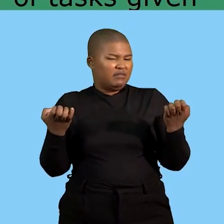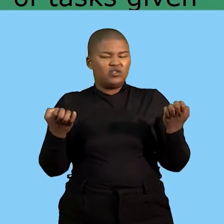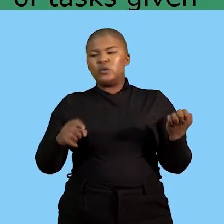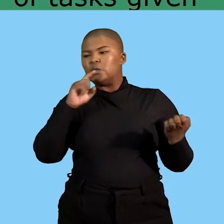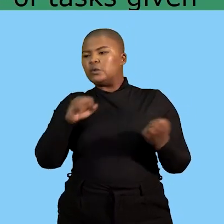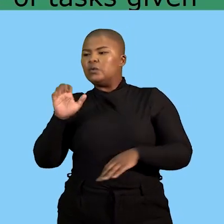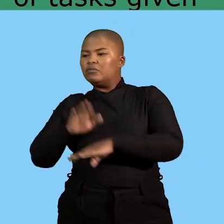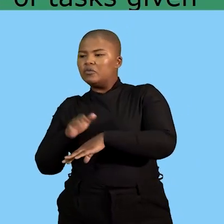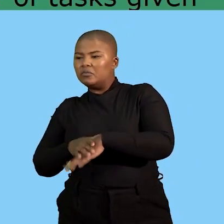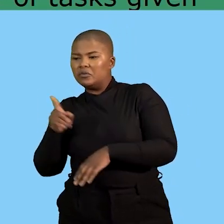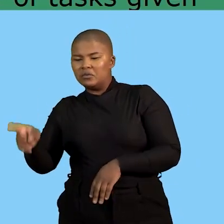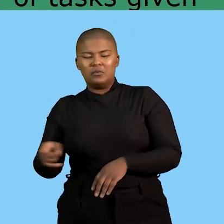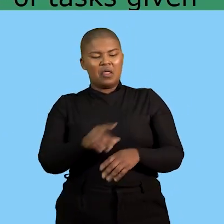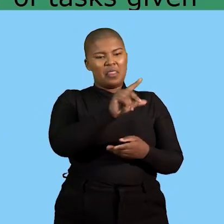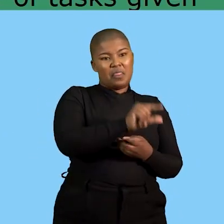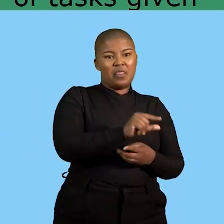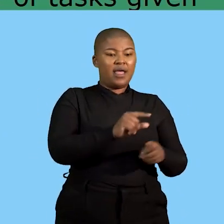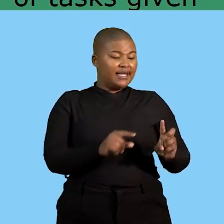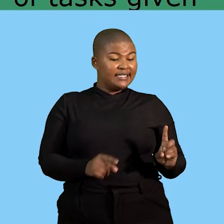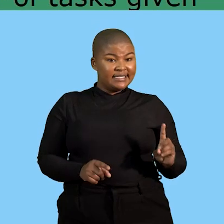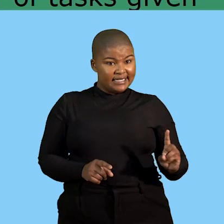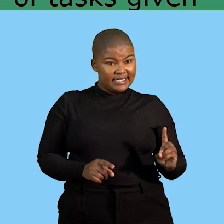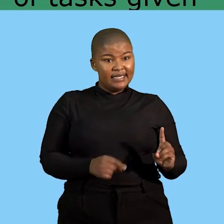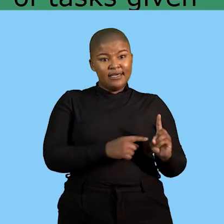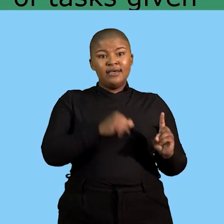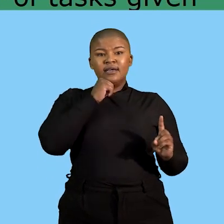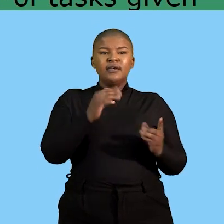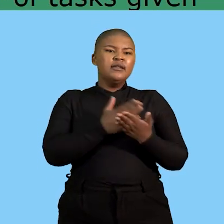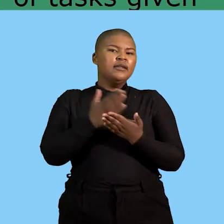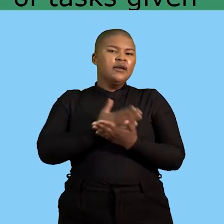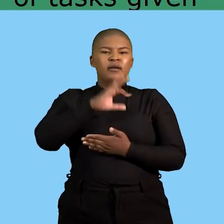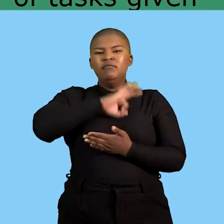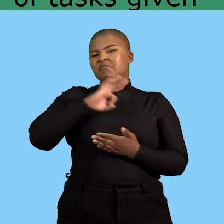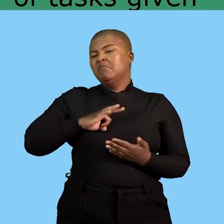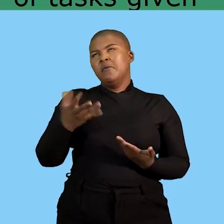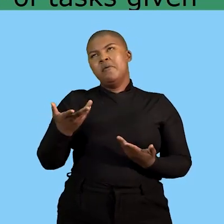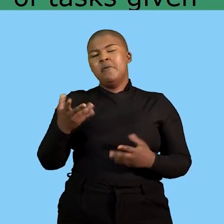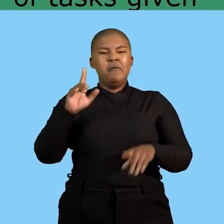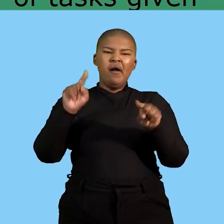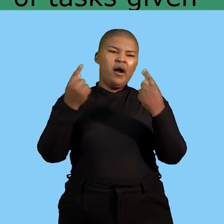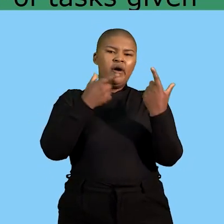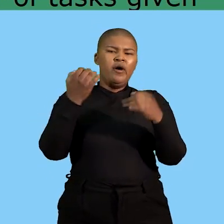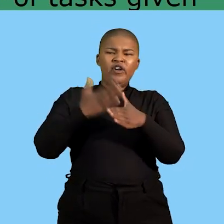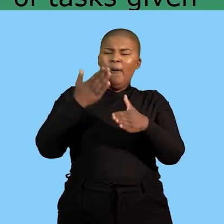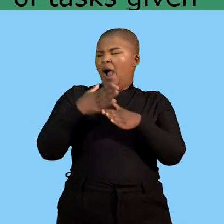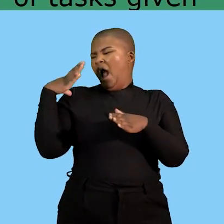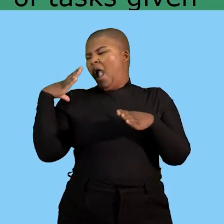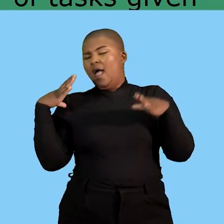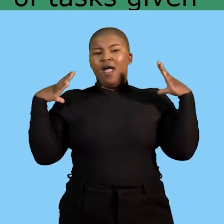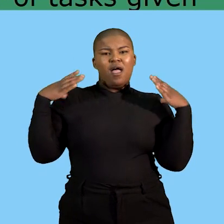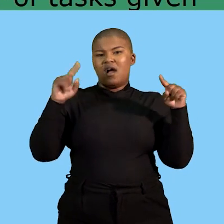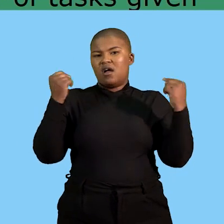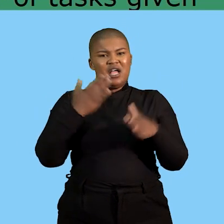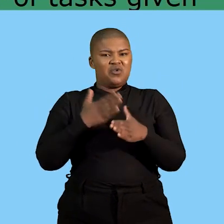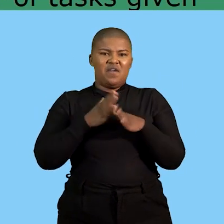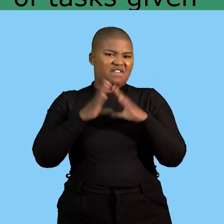their tasks. And then option D says some employees cannot cope with large amounts or large number of